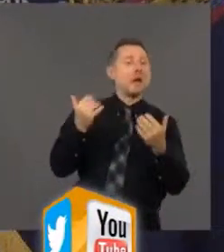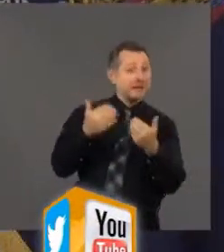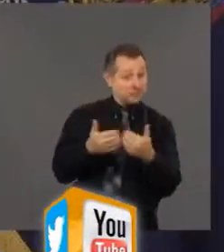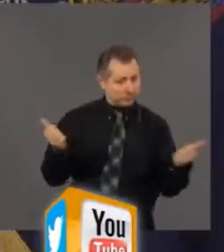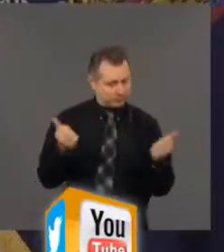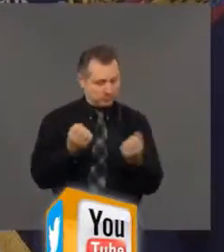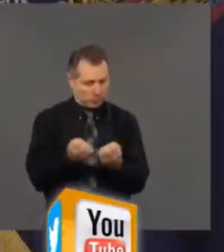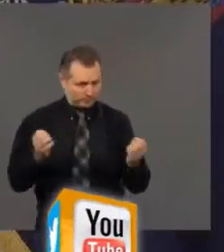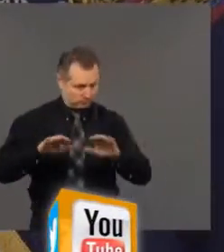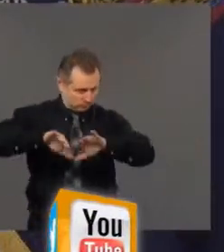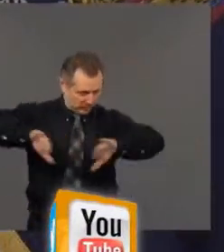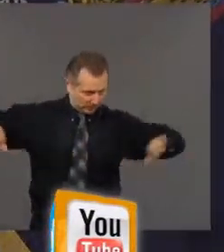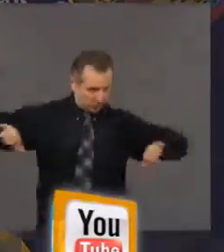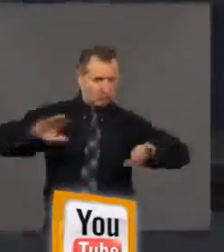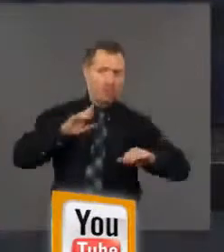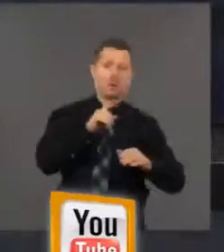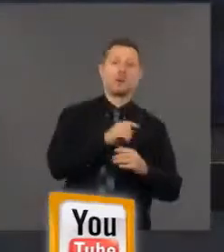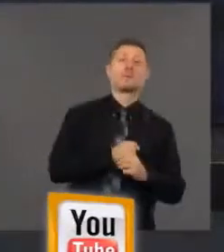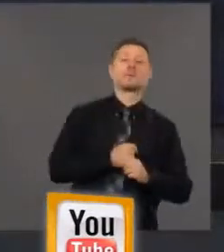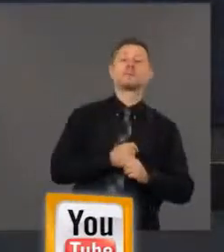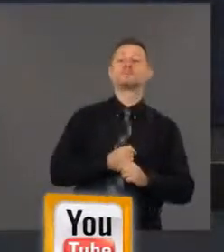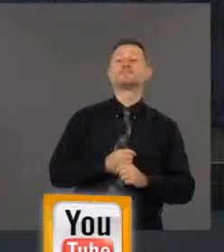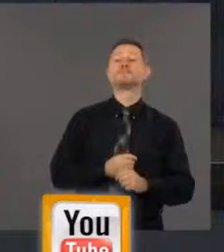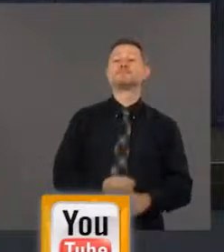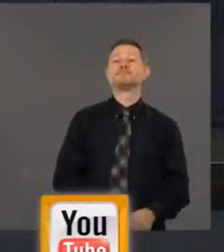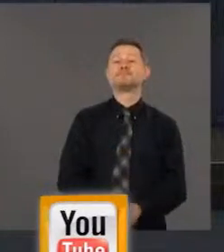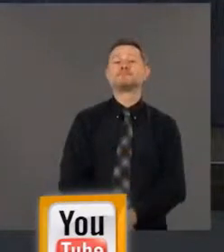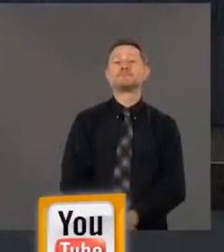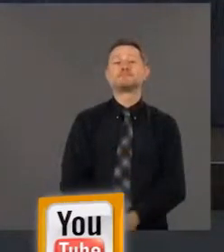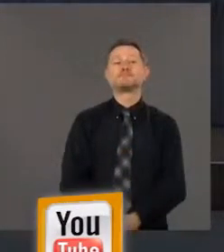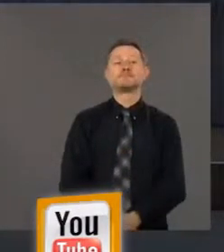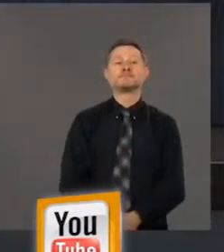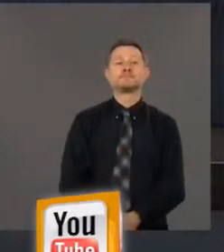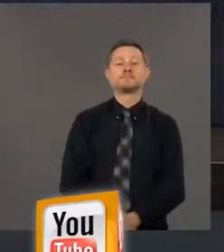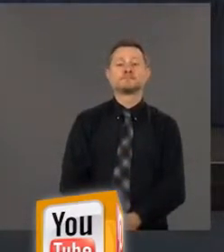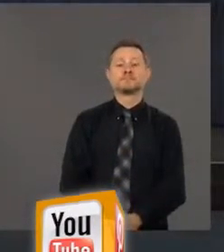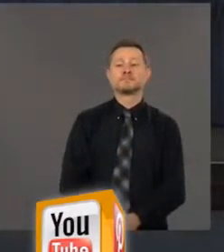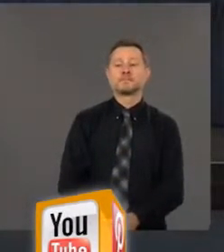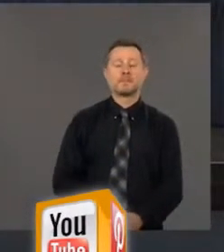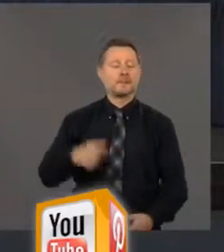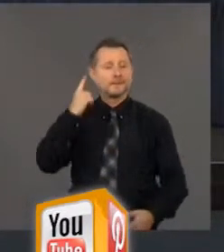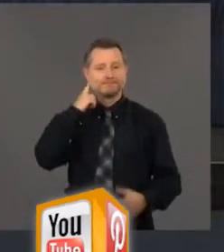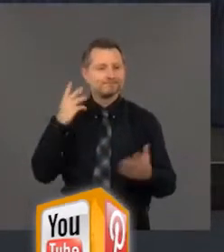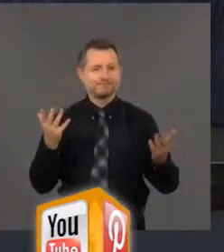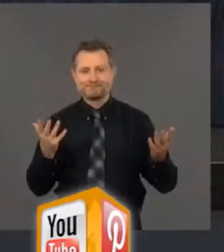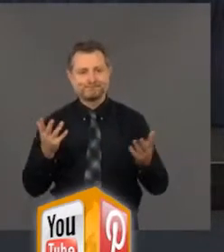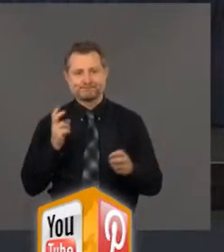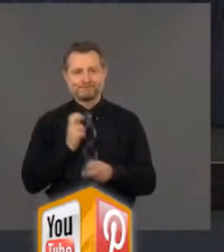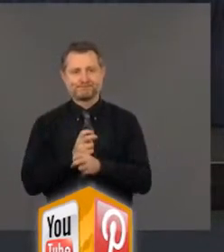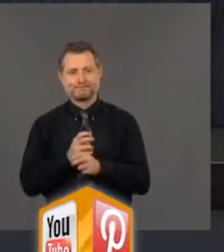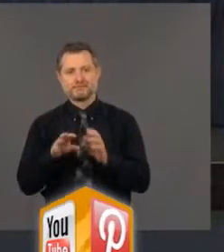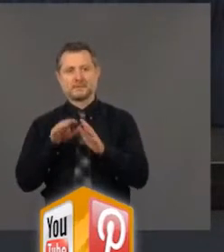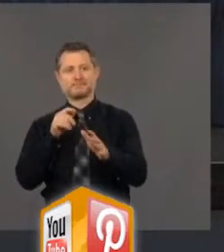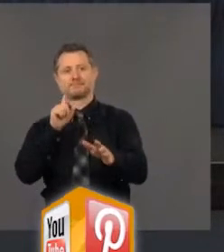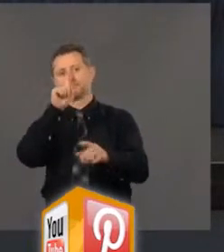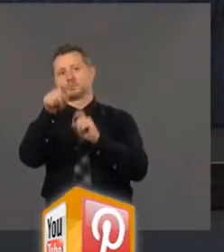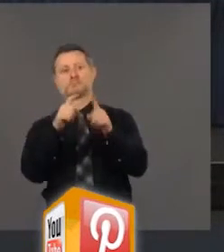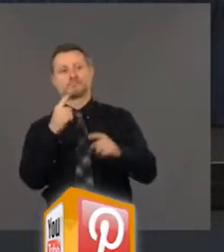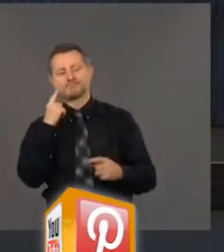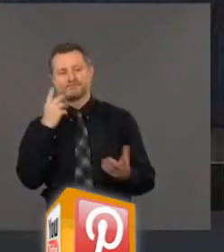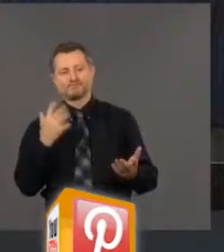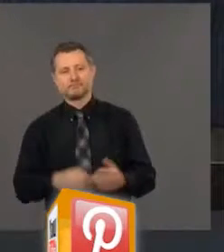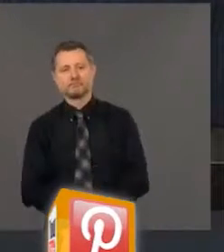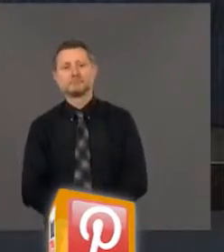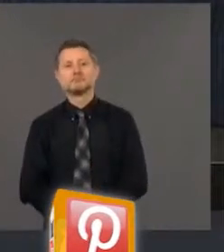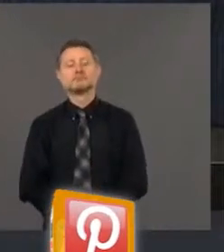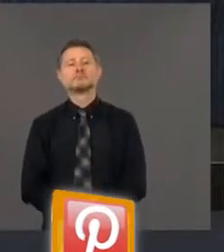hospital PPE. Governor, first it relates to the two things. What is your response to seeing the zero deaths in New York City for 24 hours